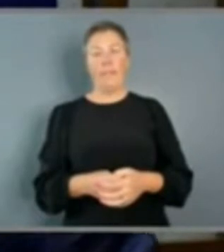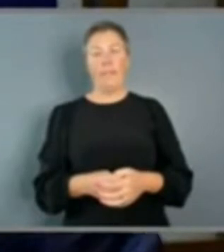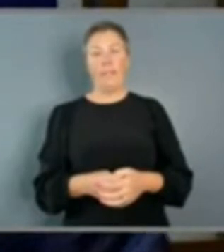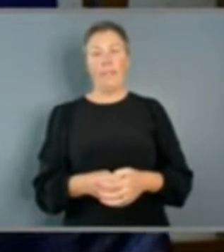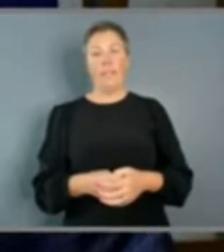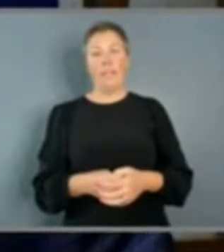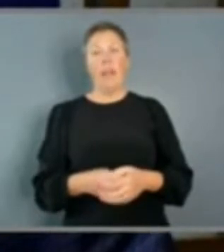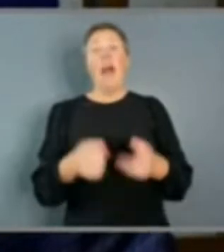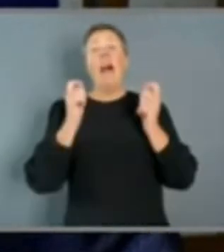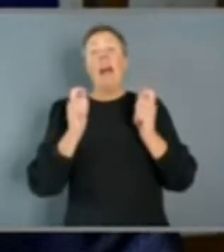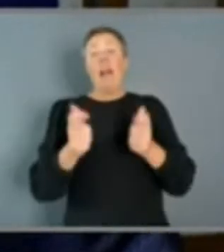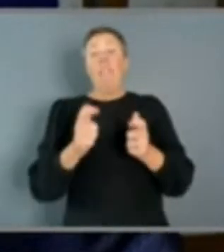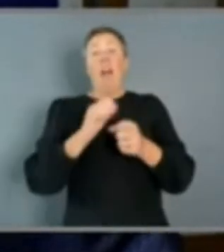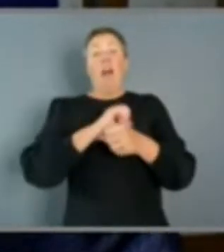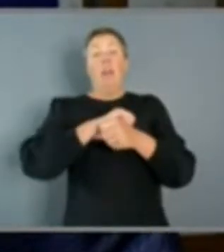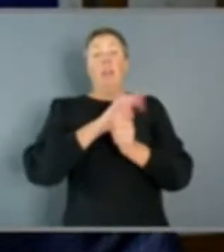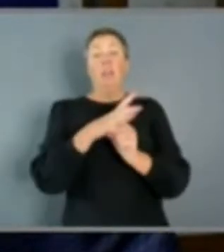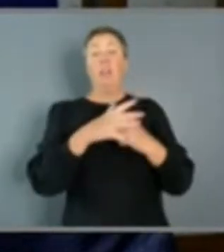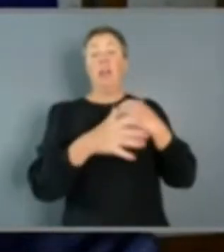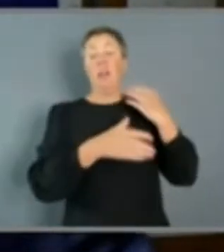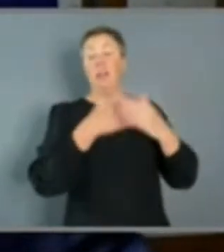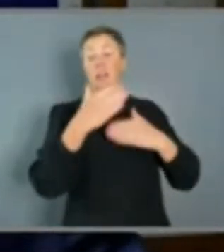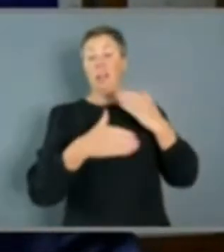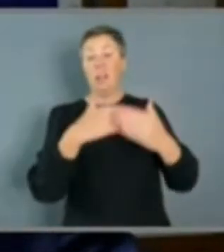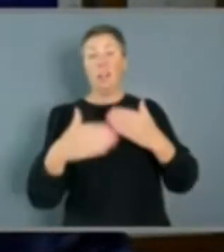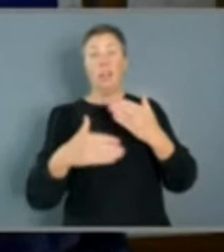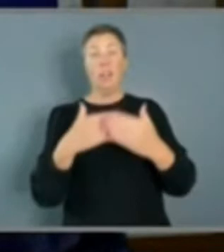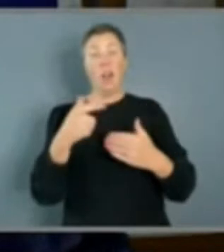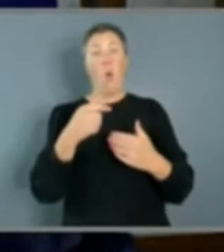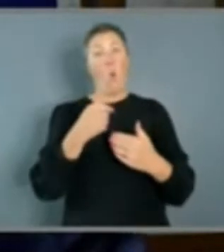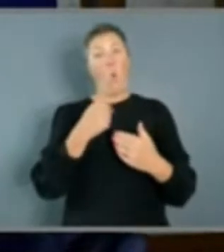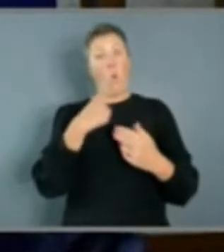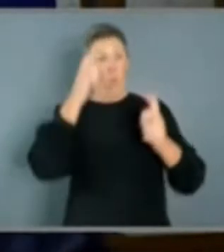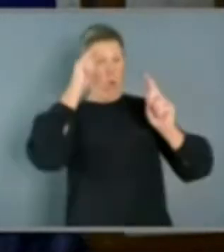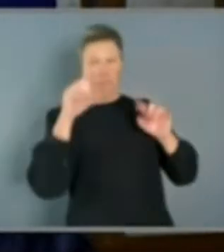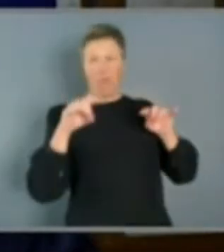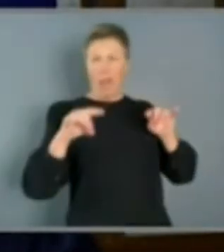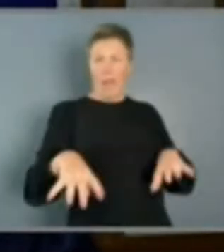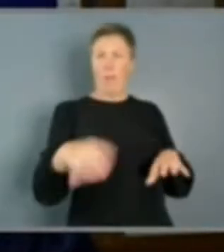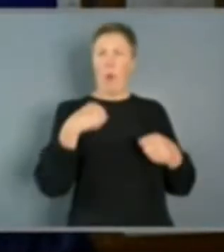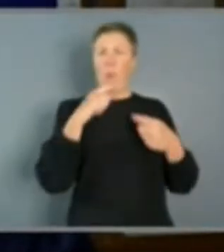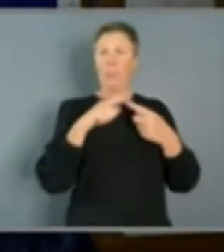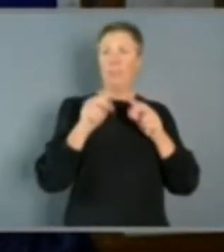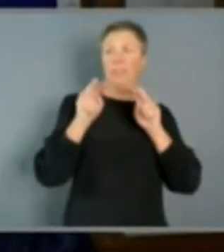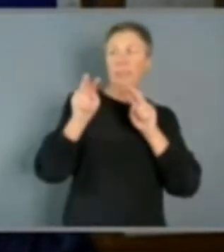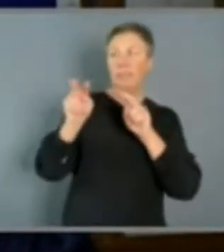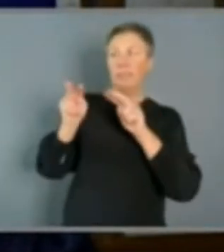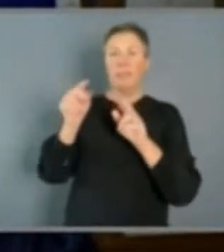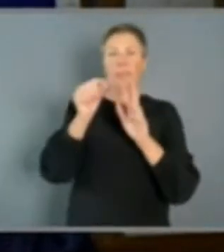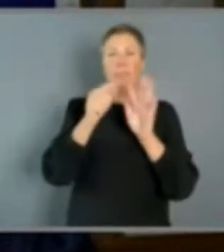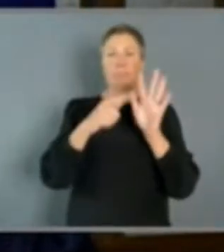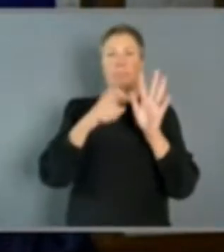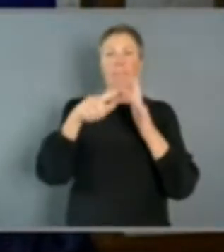the onset of the pandemic on our close partnerships, our work with our Pacific family on